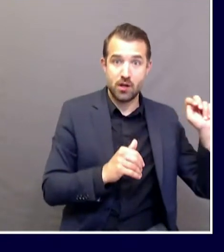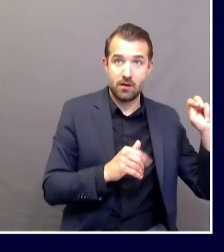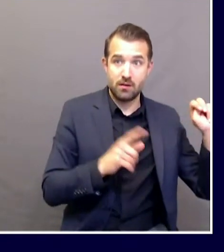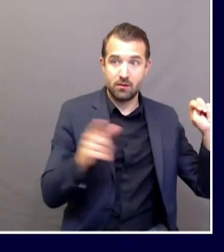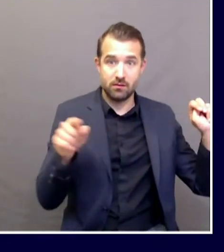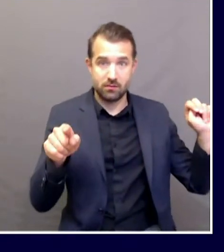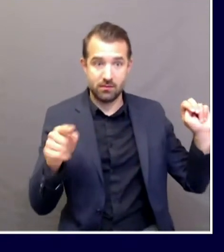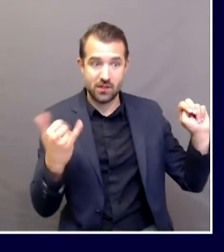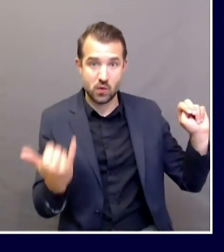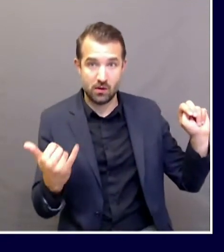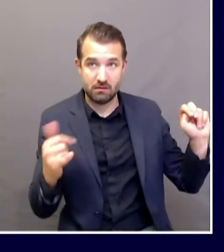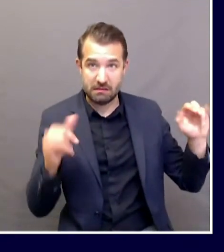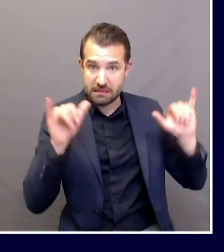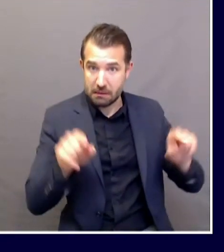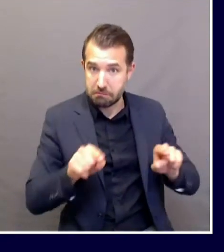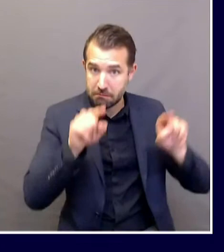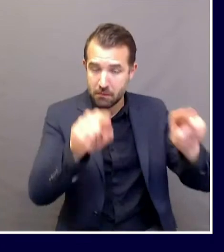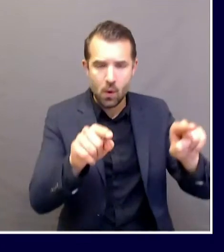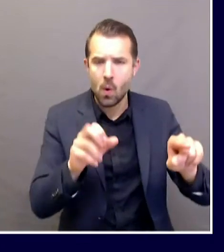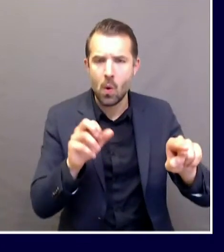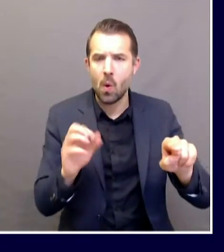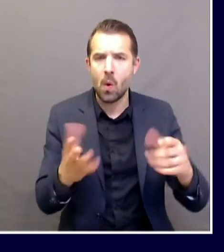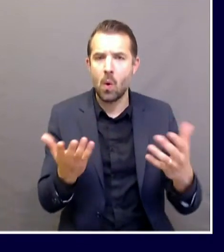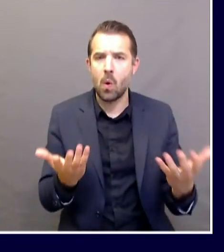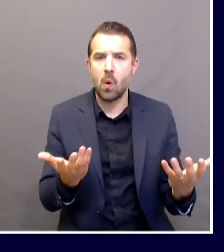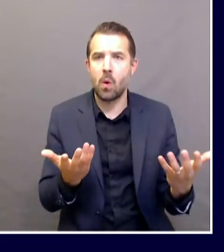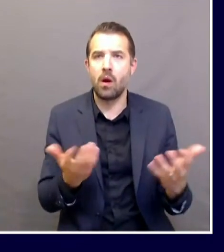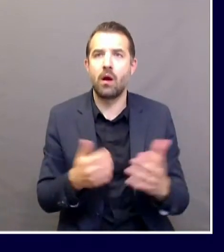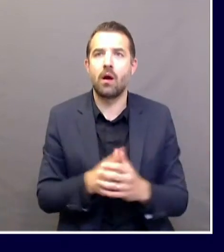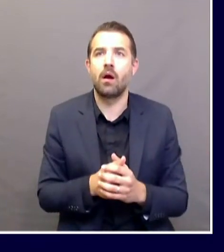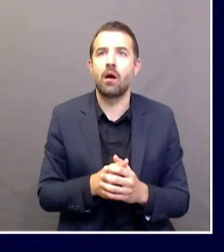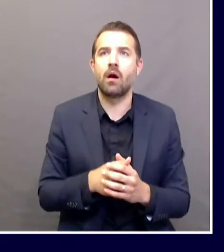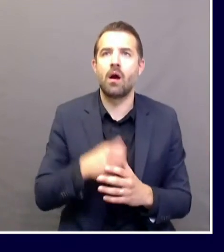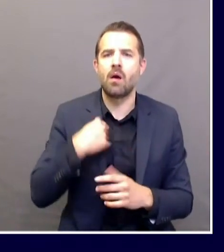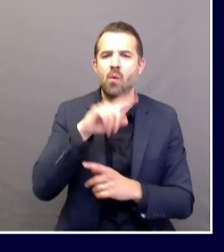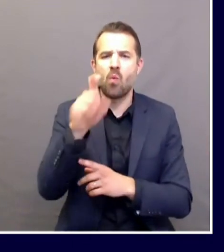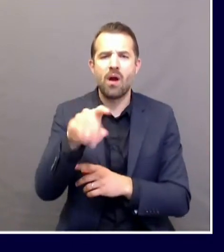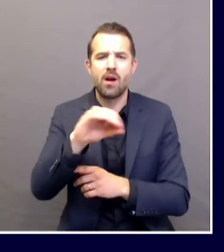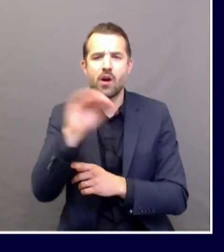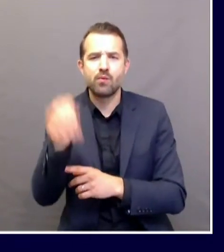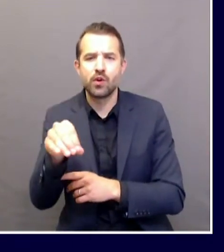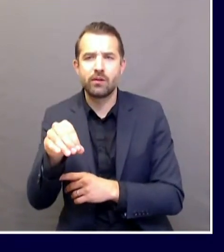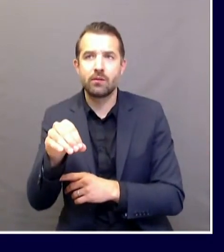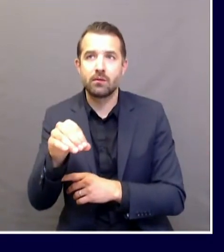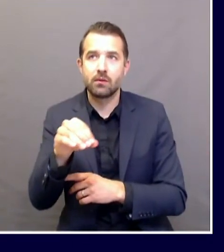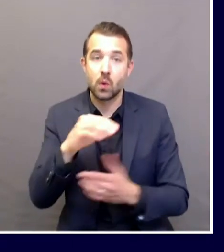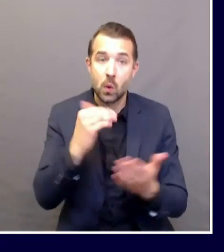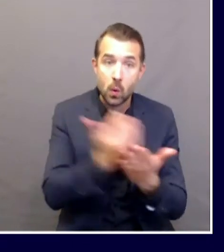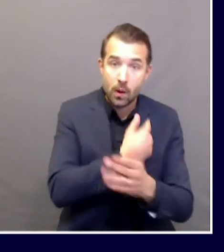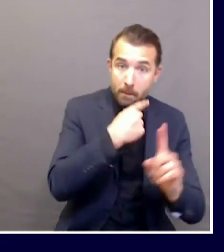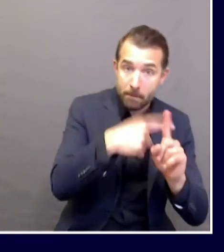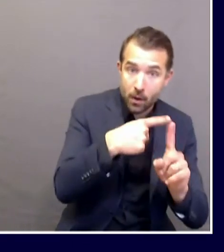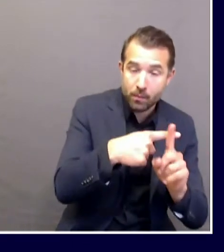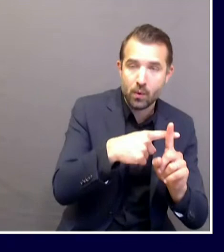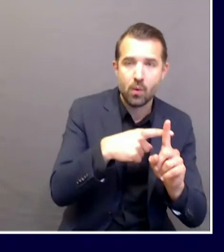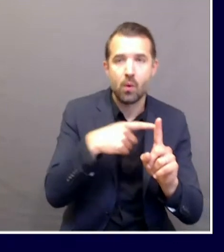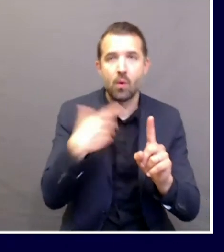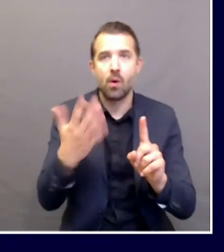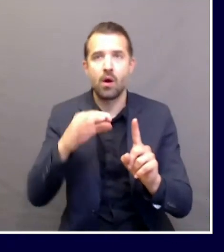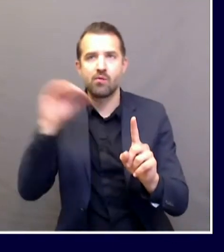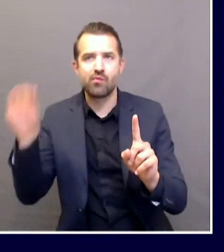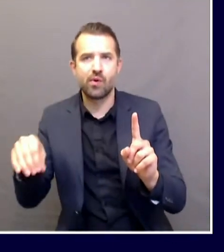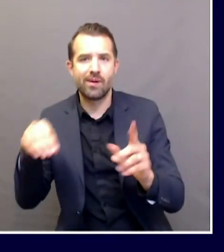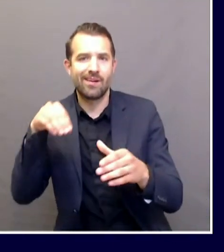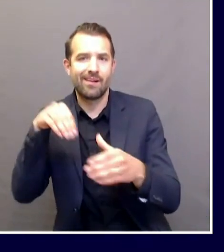changing in terms of the percentage of people with COVID? Yeah, that's I like that. Thanks, Amy. That's something that